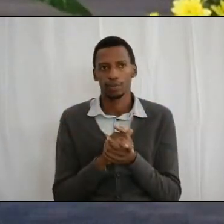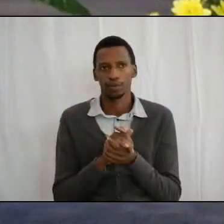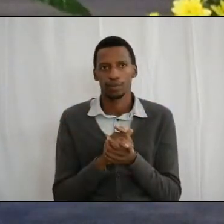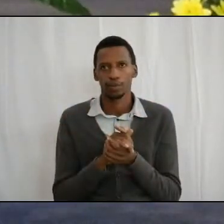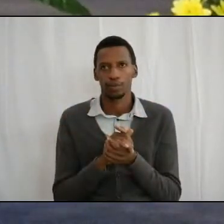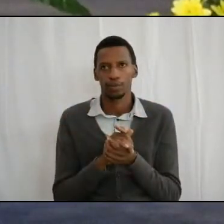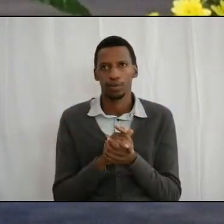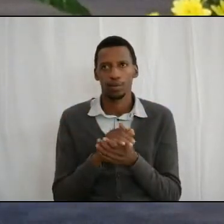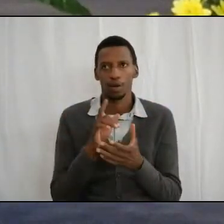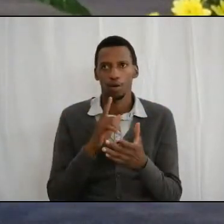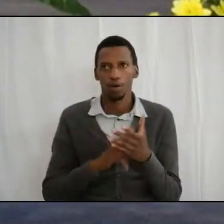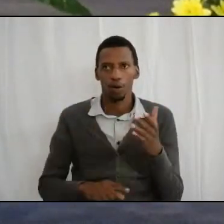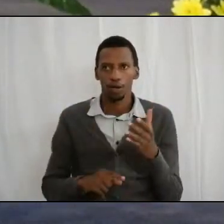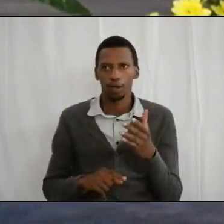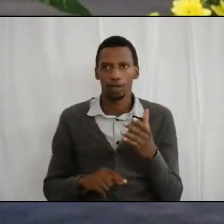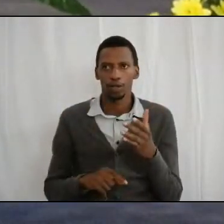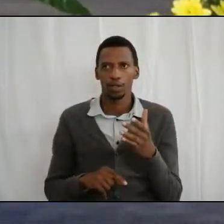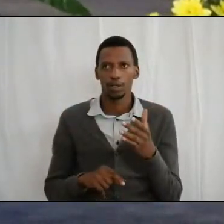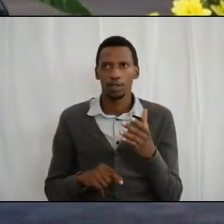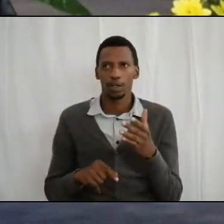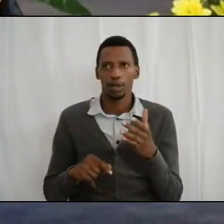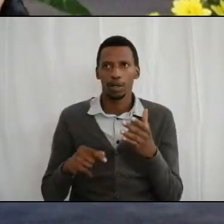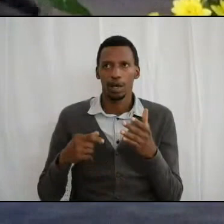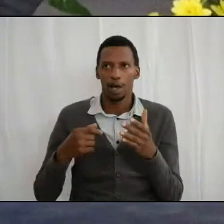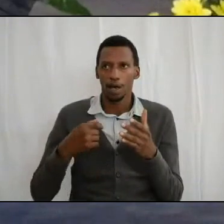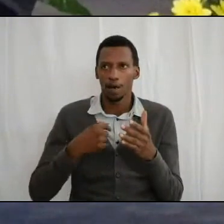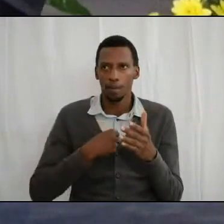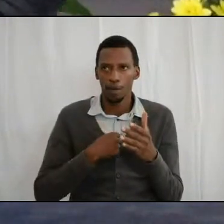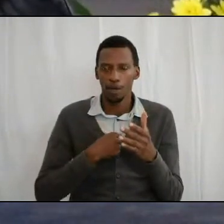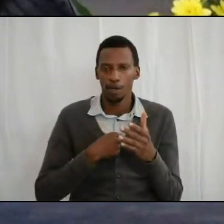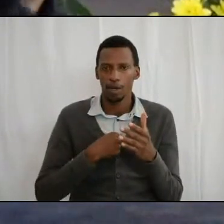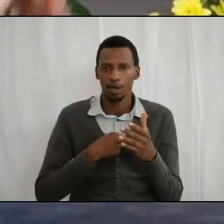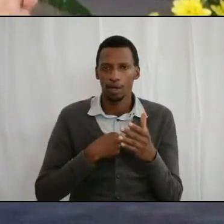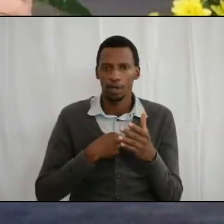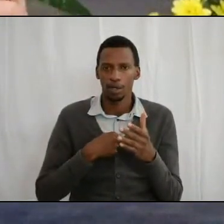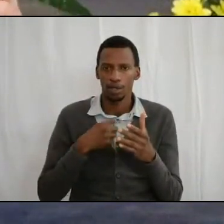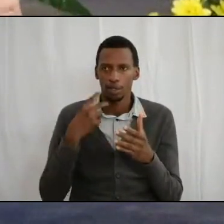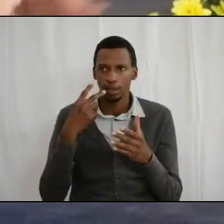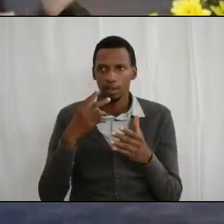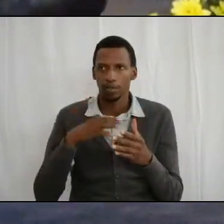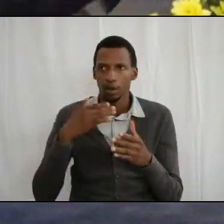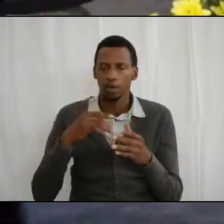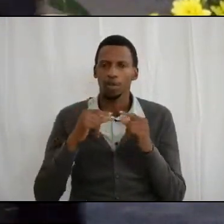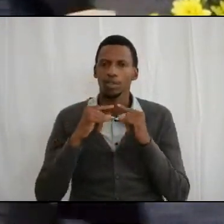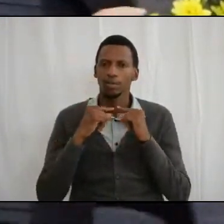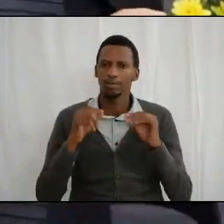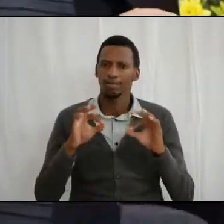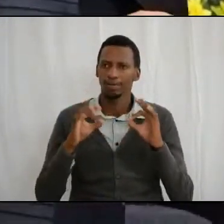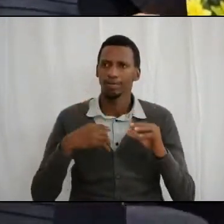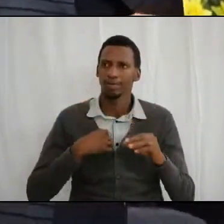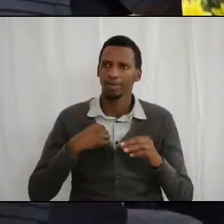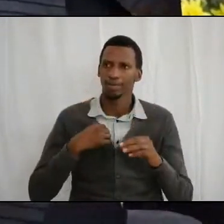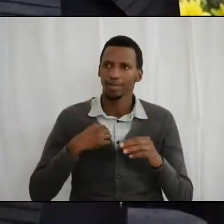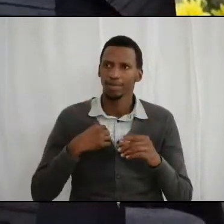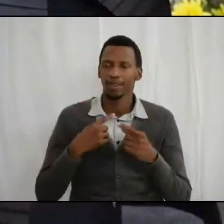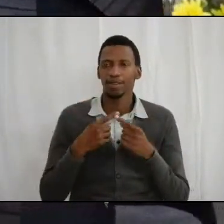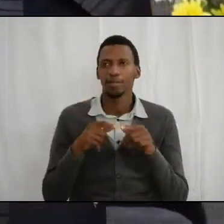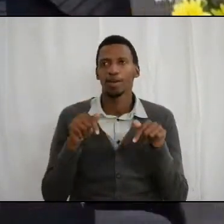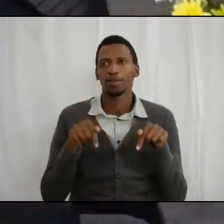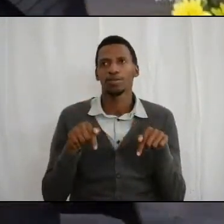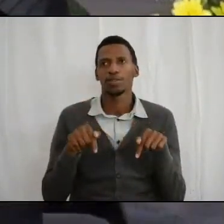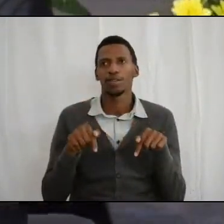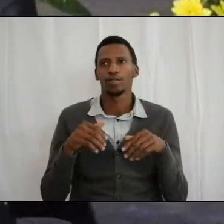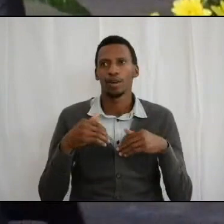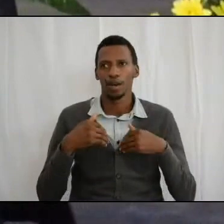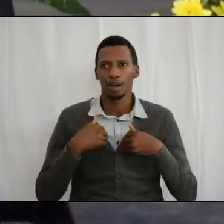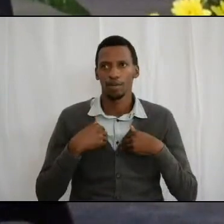what struck me here today, Steve always looks so sharp with his bow ties and everything. But today he has a T-shirt.